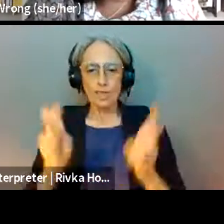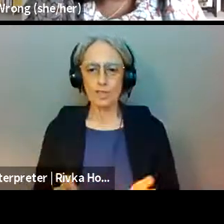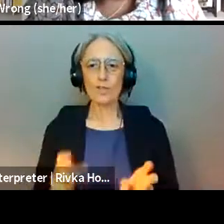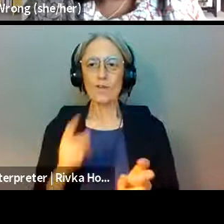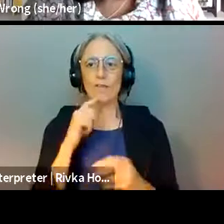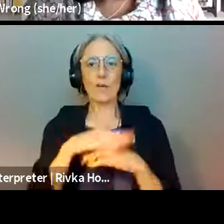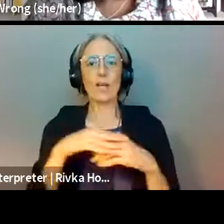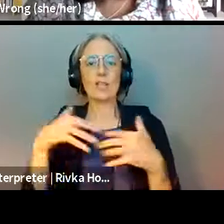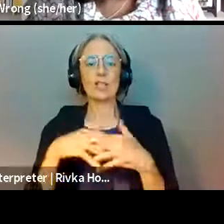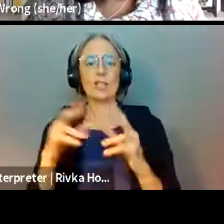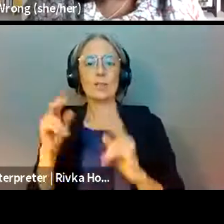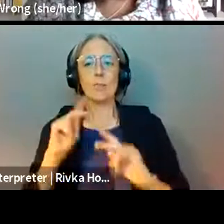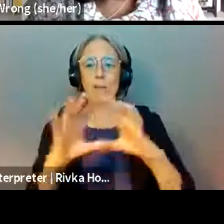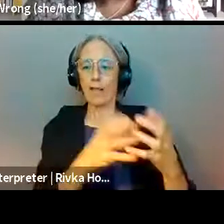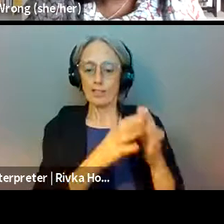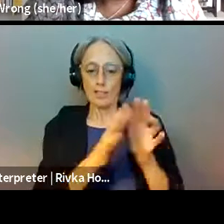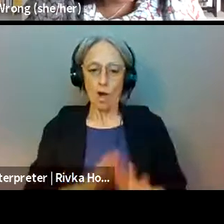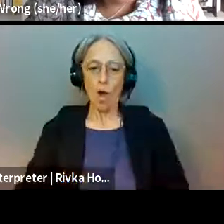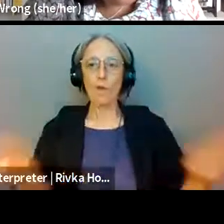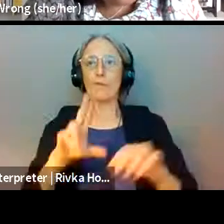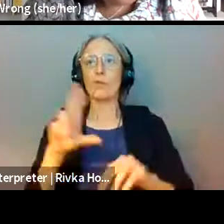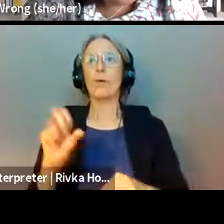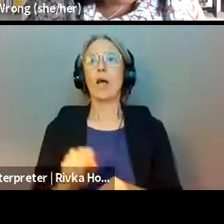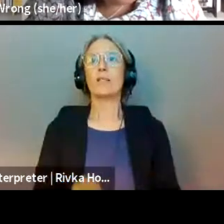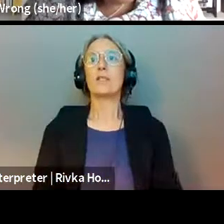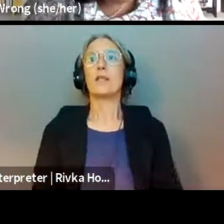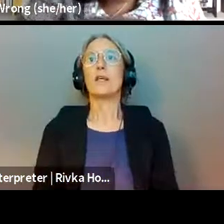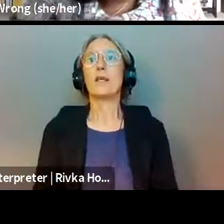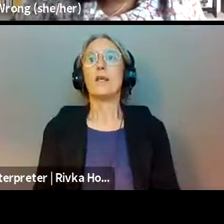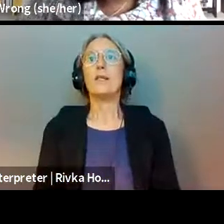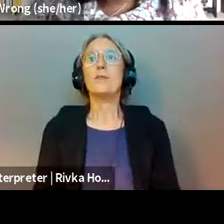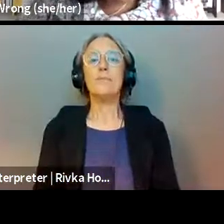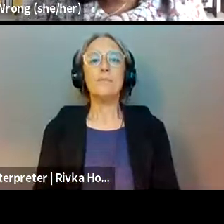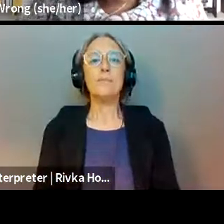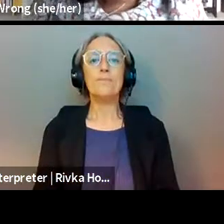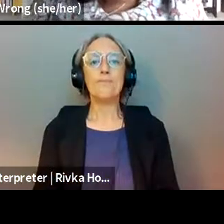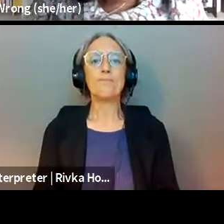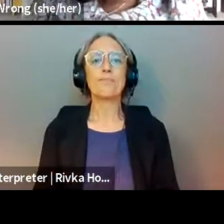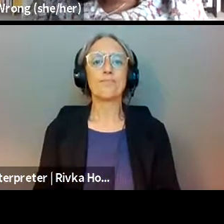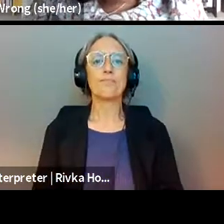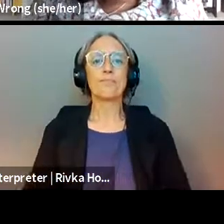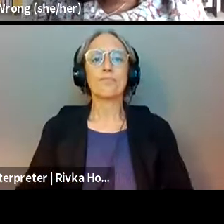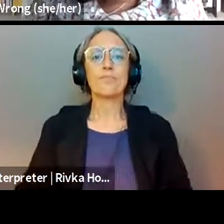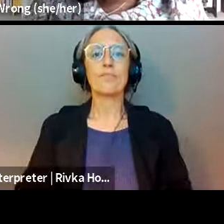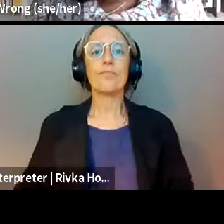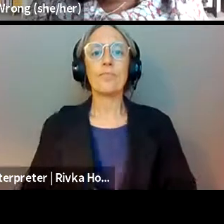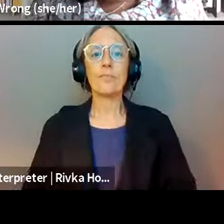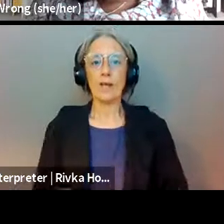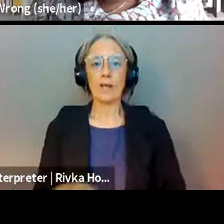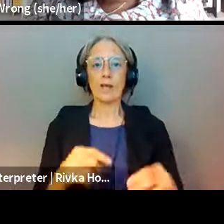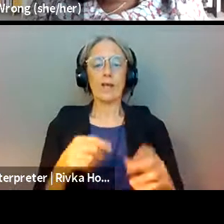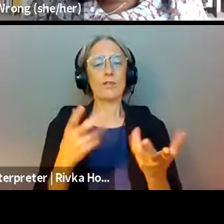Indigenous populations across the US. It's extremely important that we keep in mind,